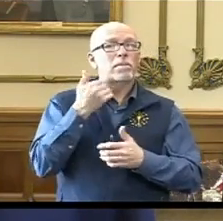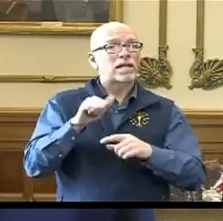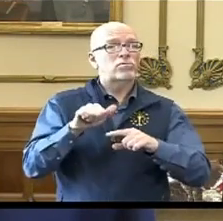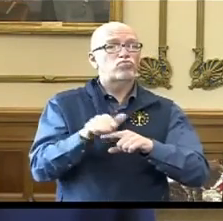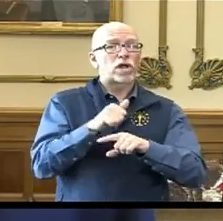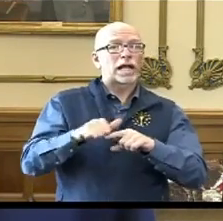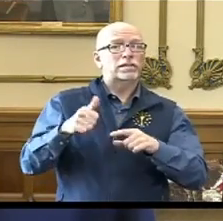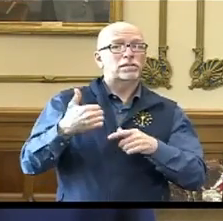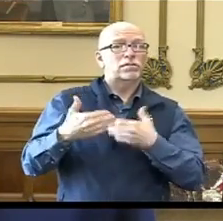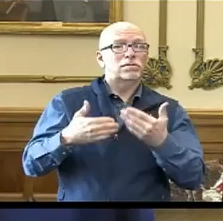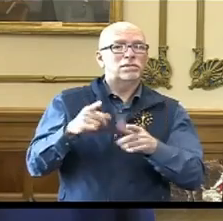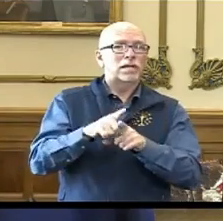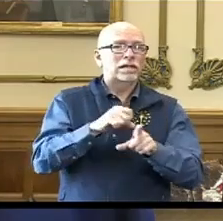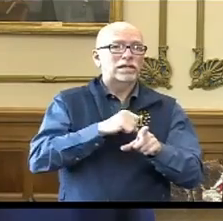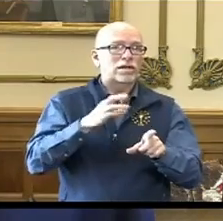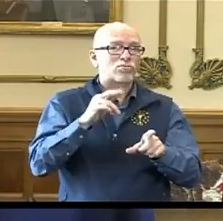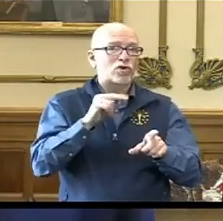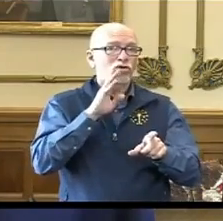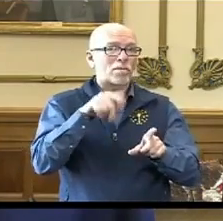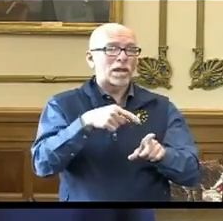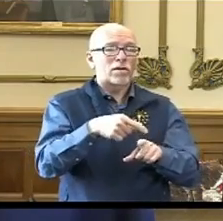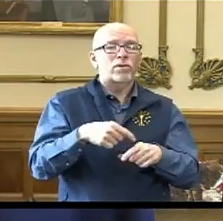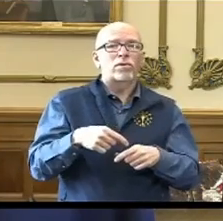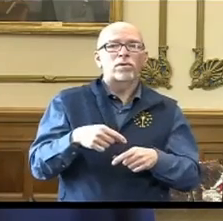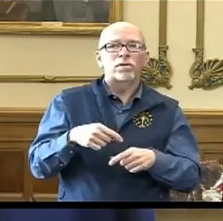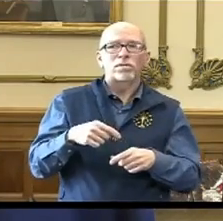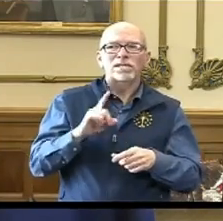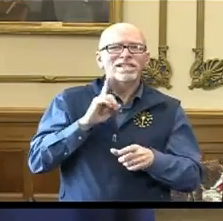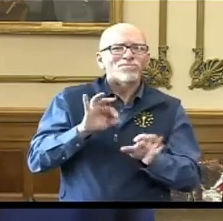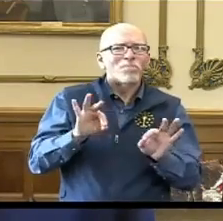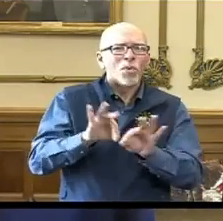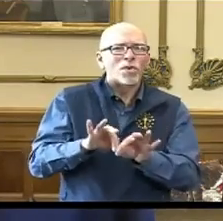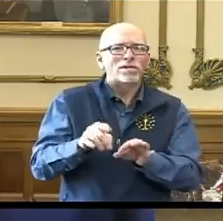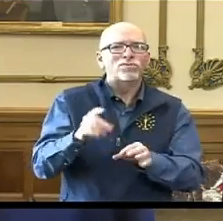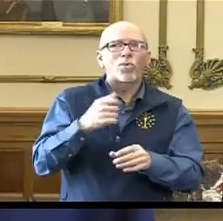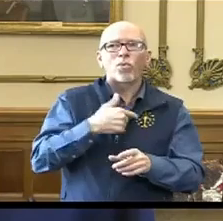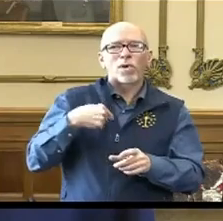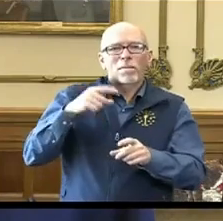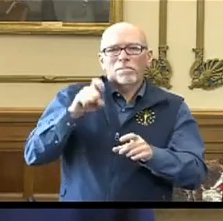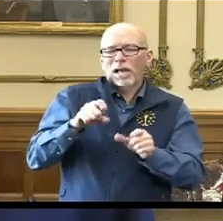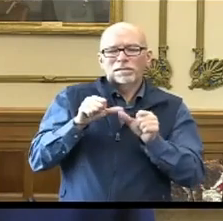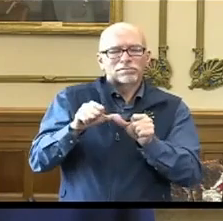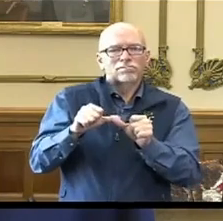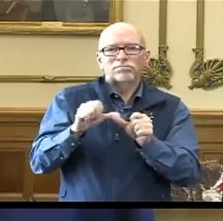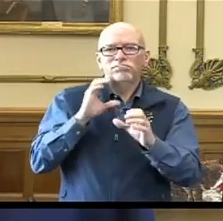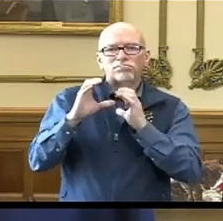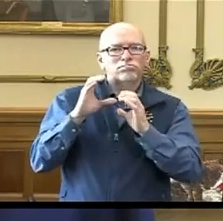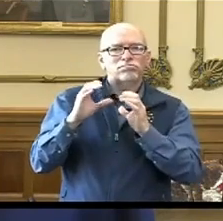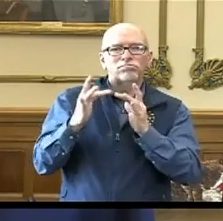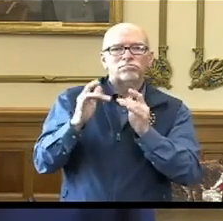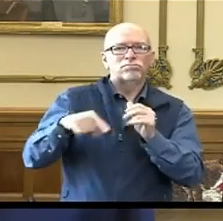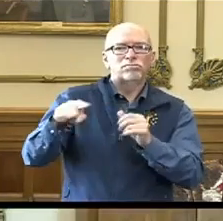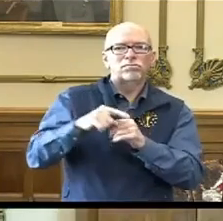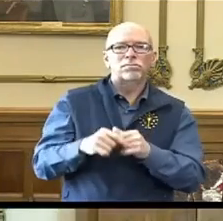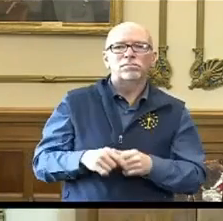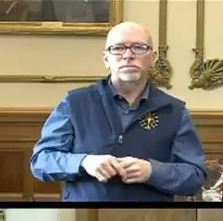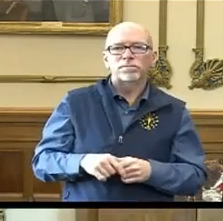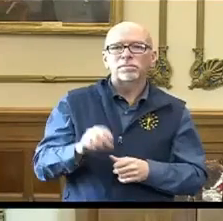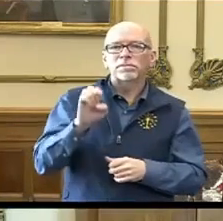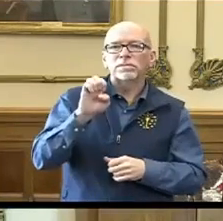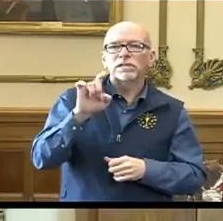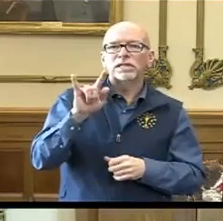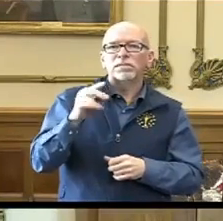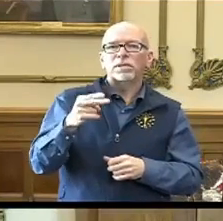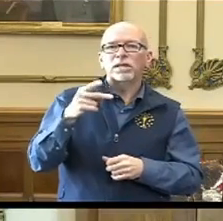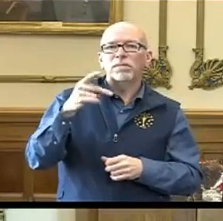practices that, again, Senator Braun talked about, they matter. And so you got to stay in close communication. Elizabeth